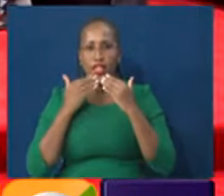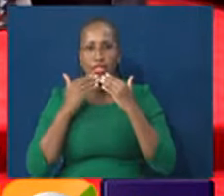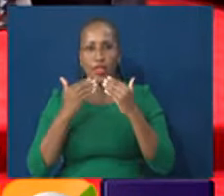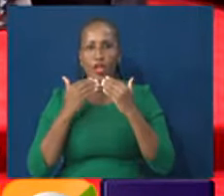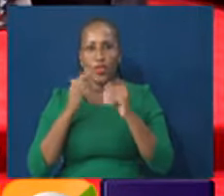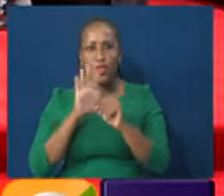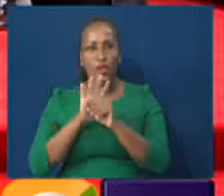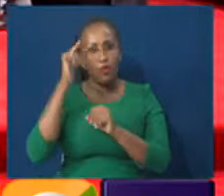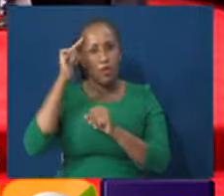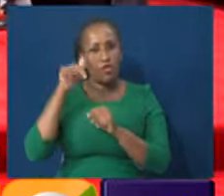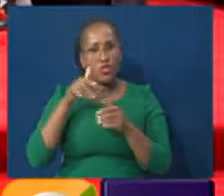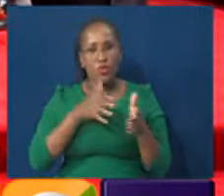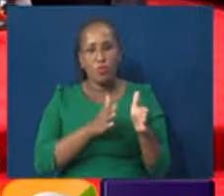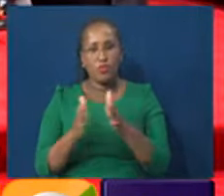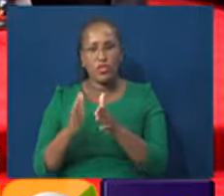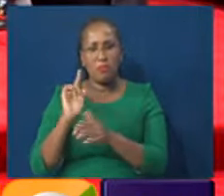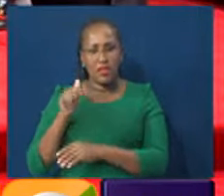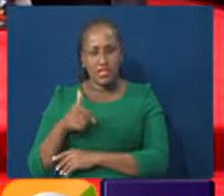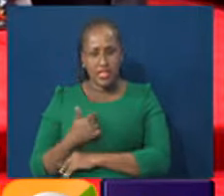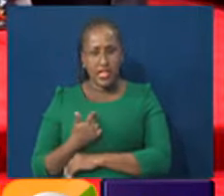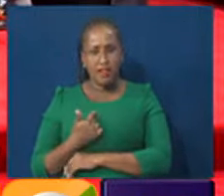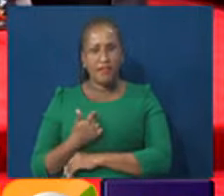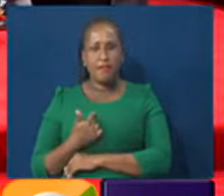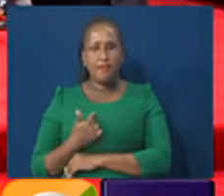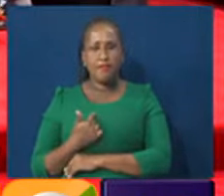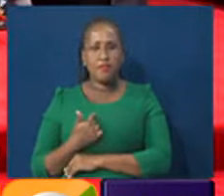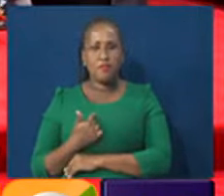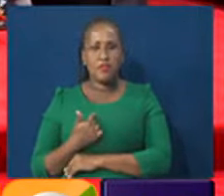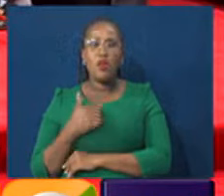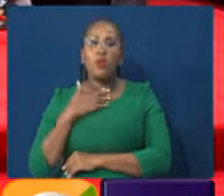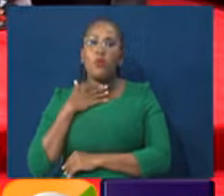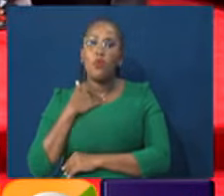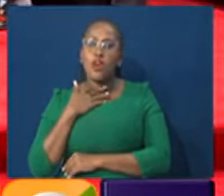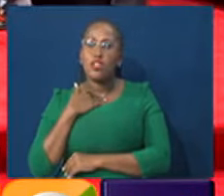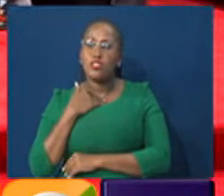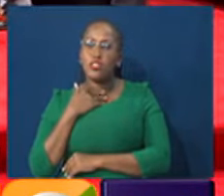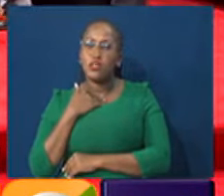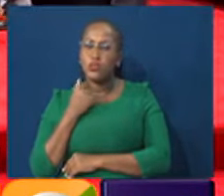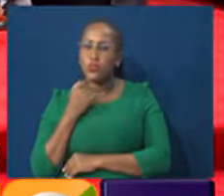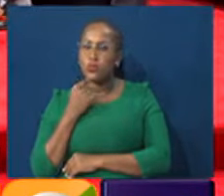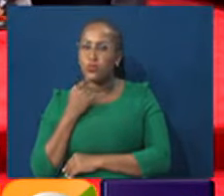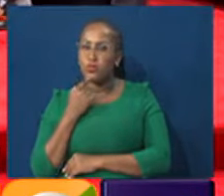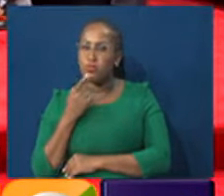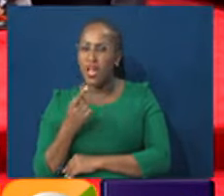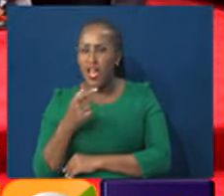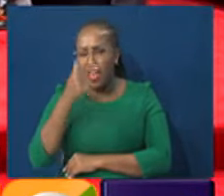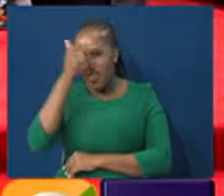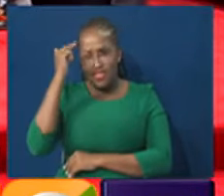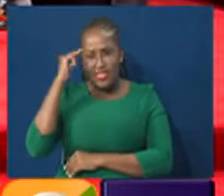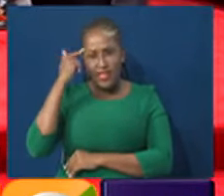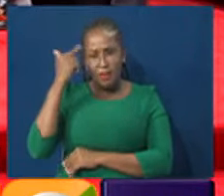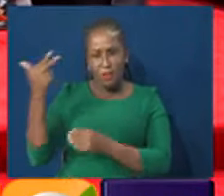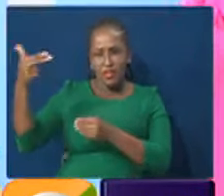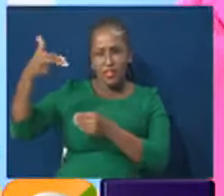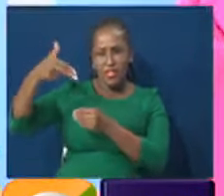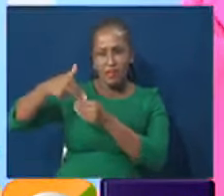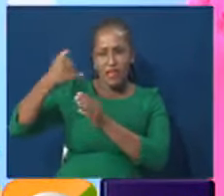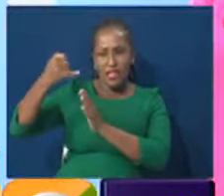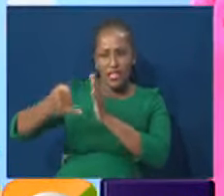for the opportunity. I would want to probably bring something into perspective, because I think petroleum industry is one of the